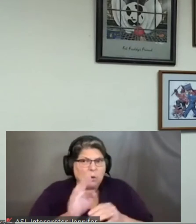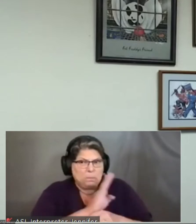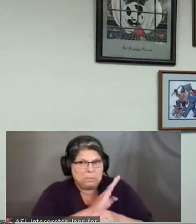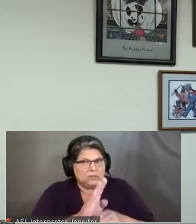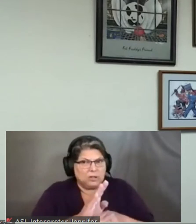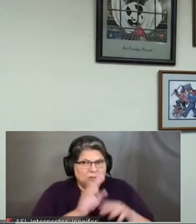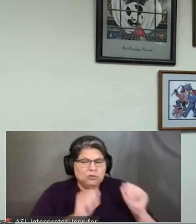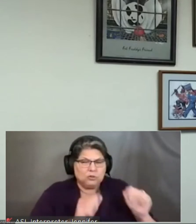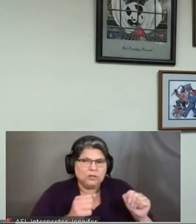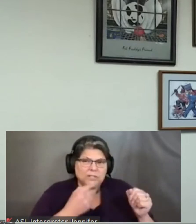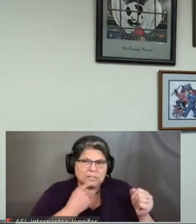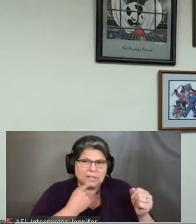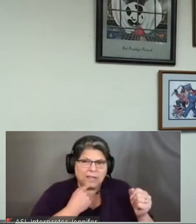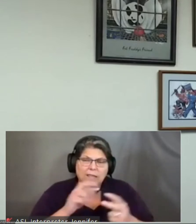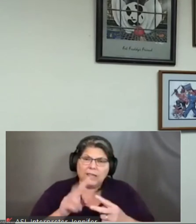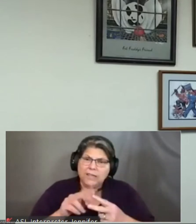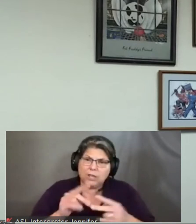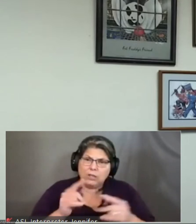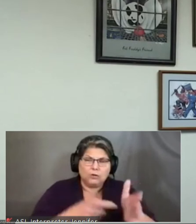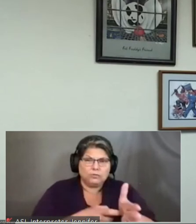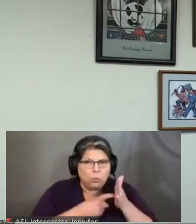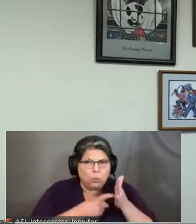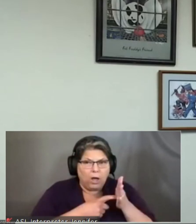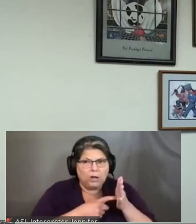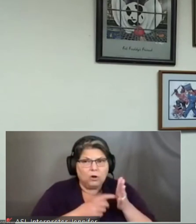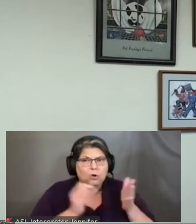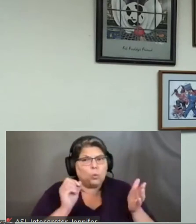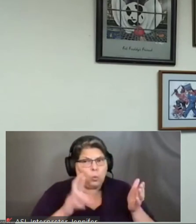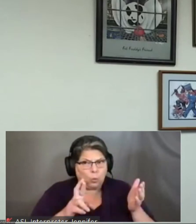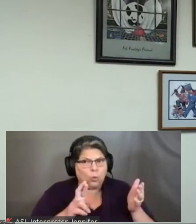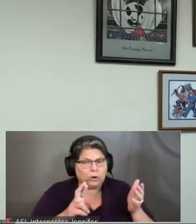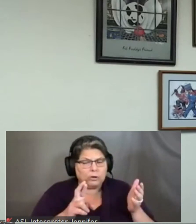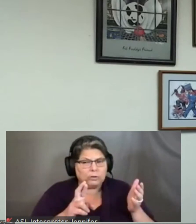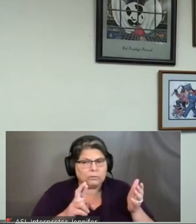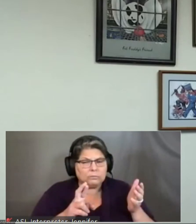it either a requirement or